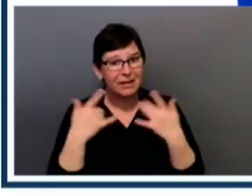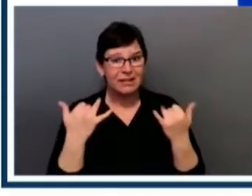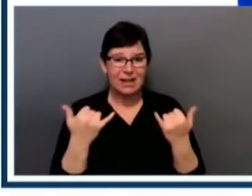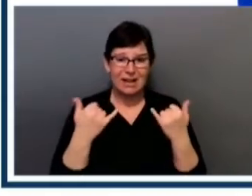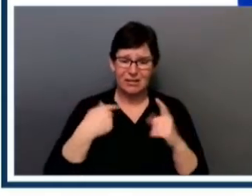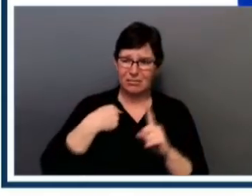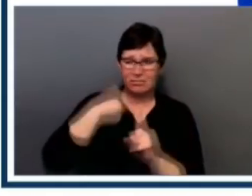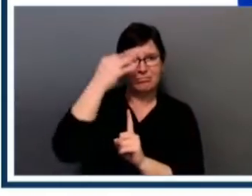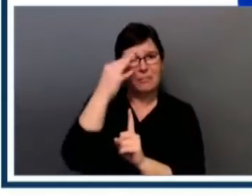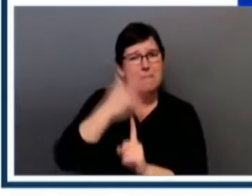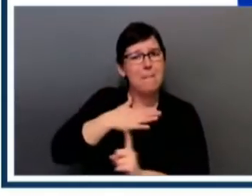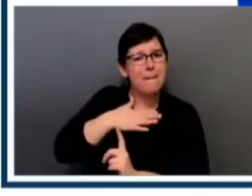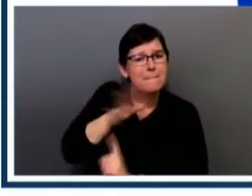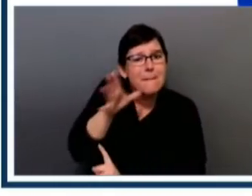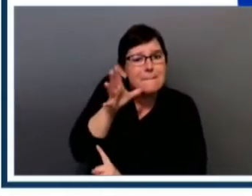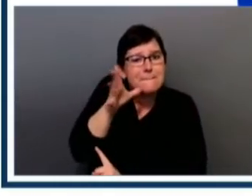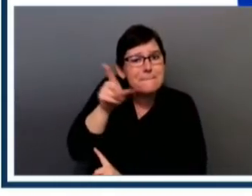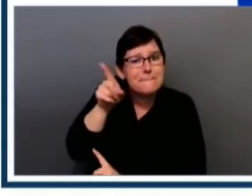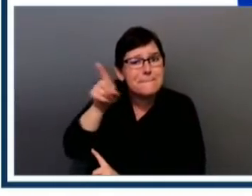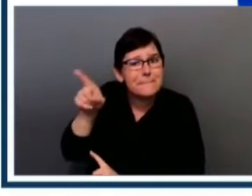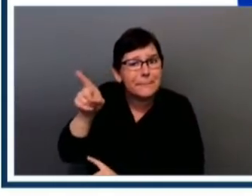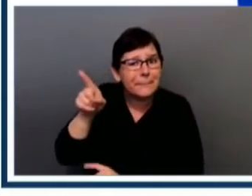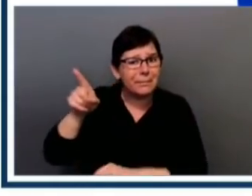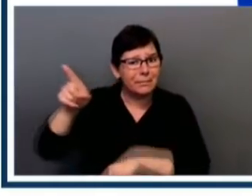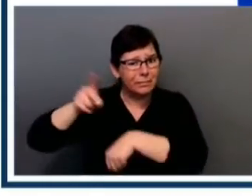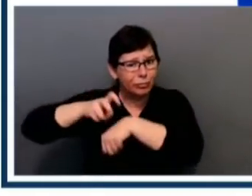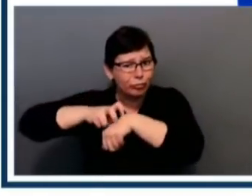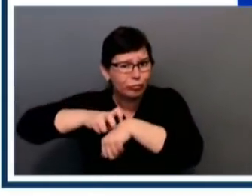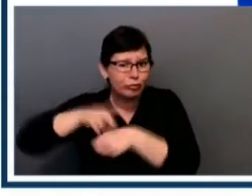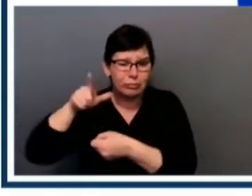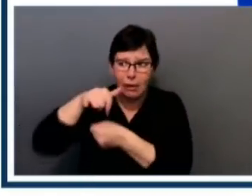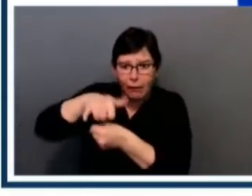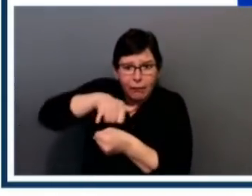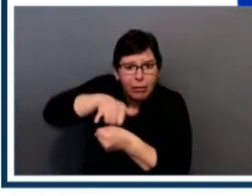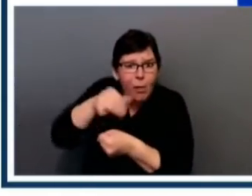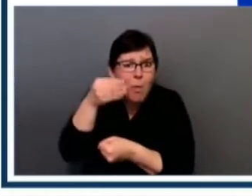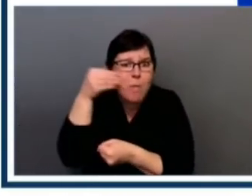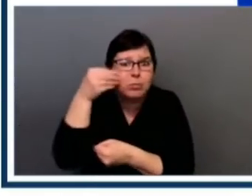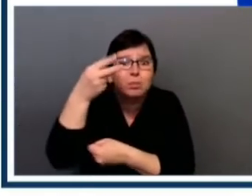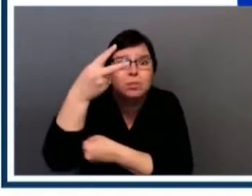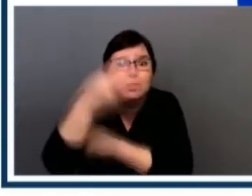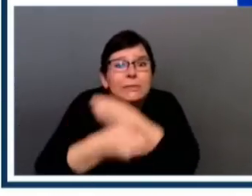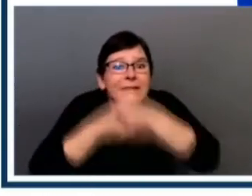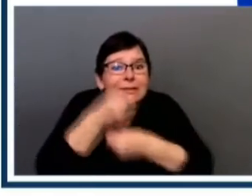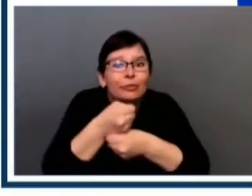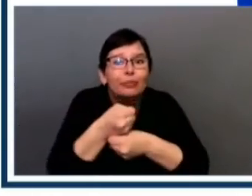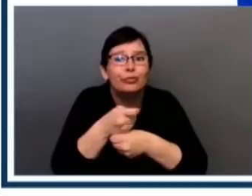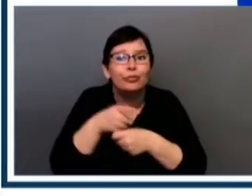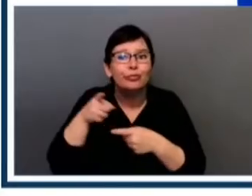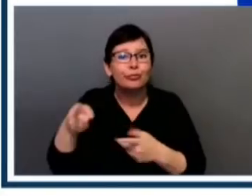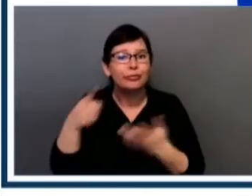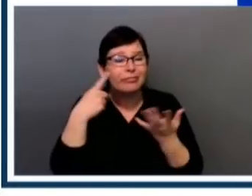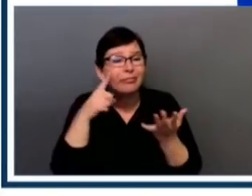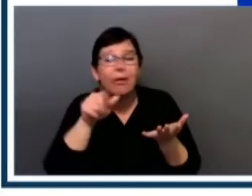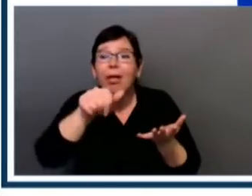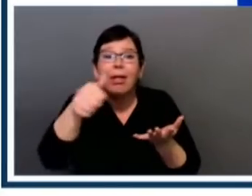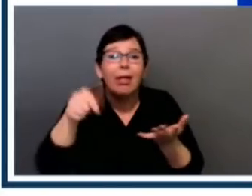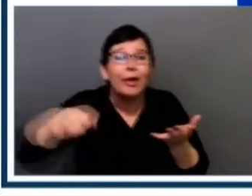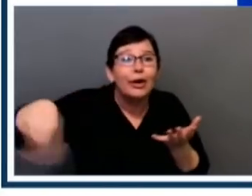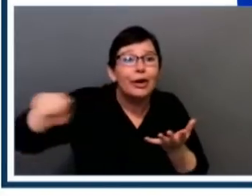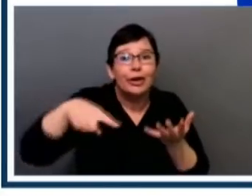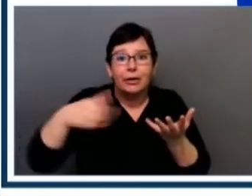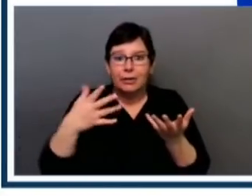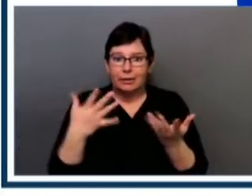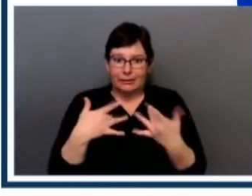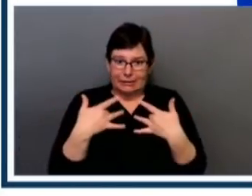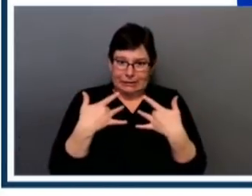For others, I know on the other side, it feels like we've had restraints on them that have stopped them from